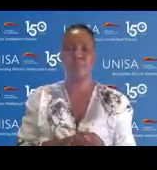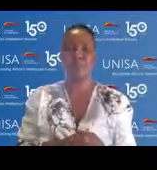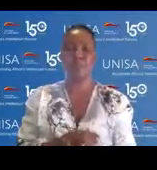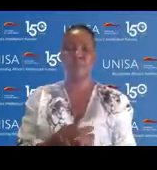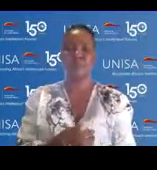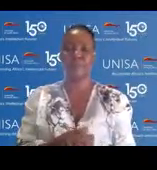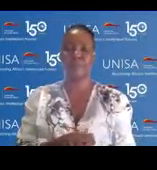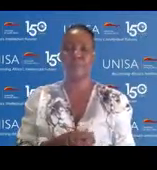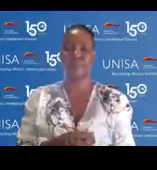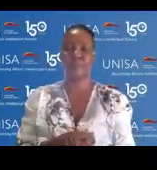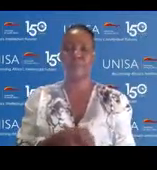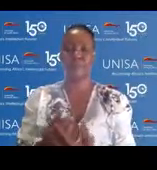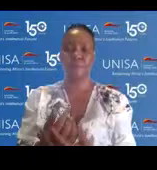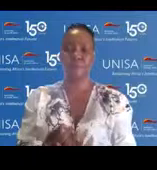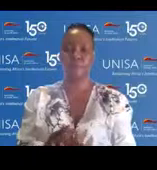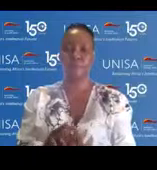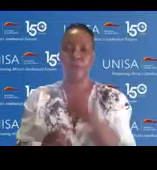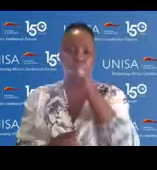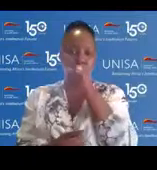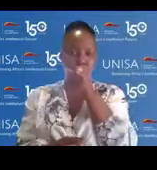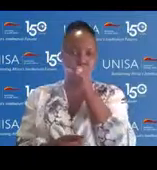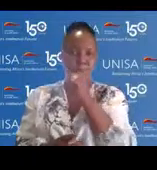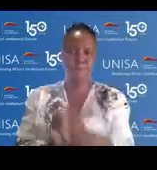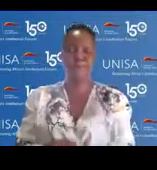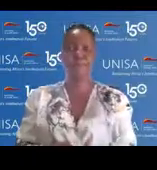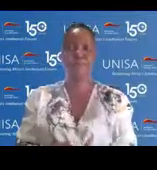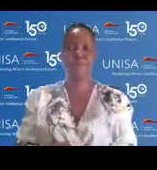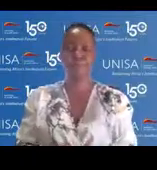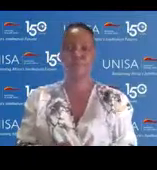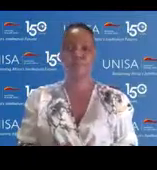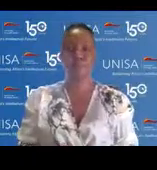to landscape portrait, please.